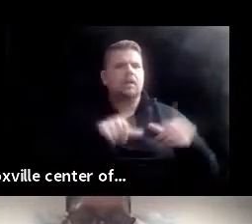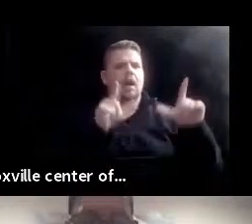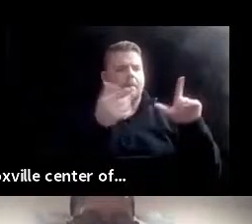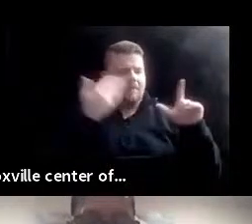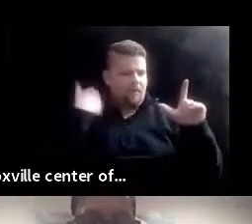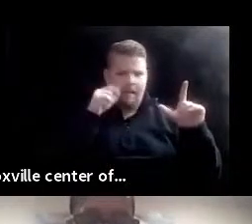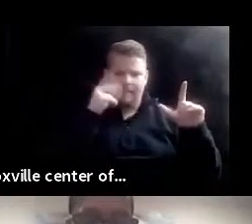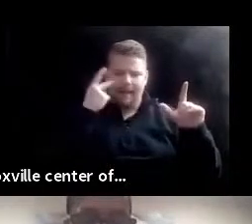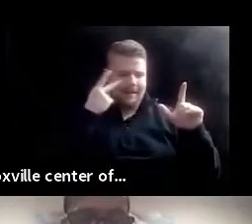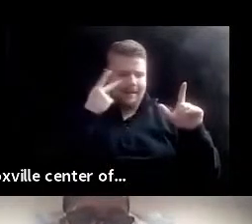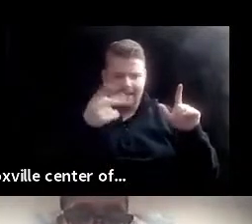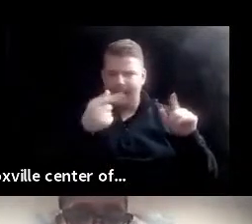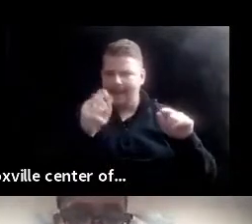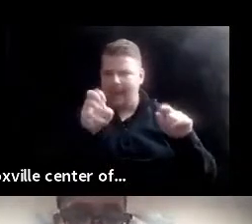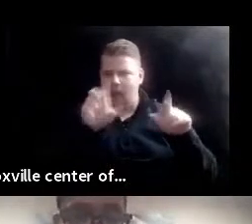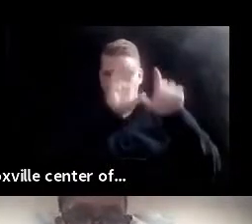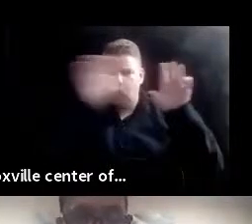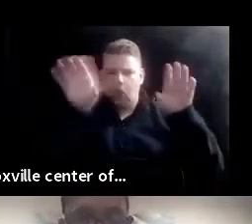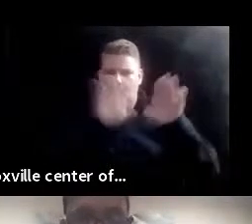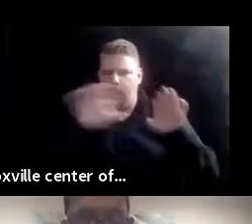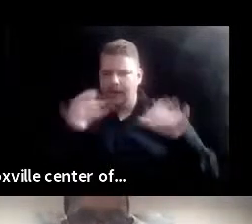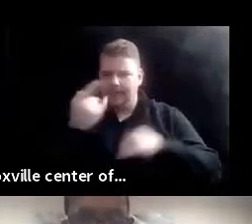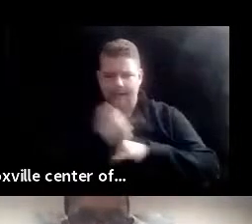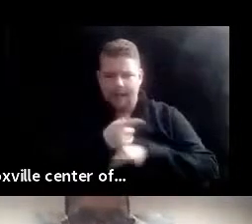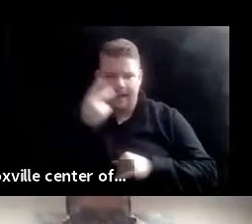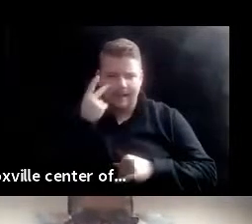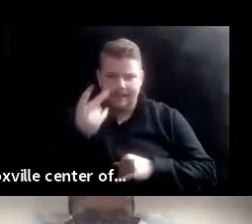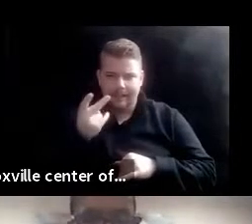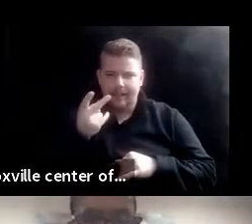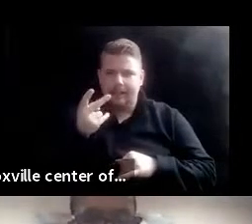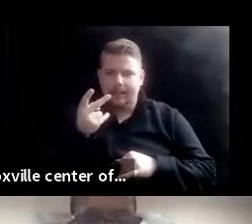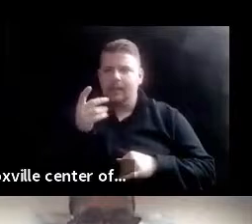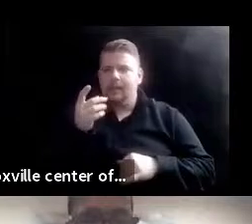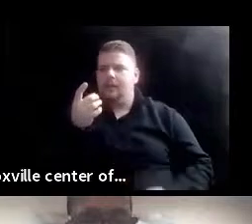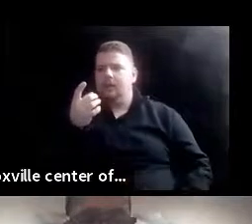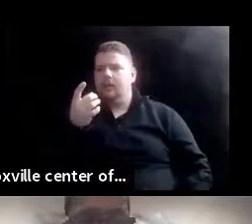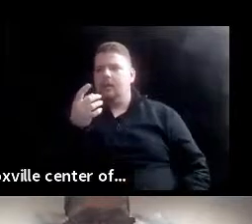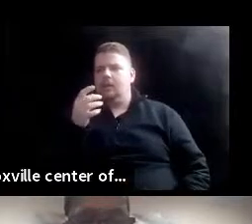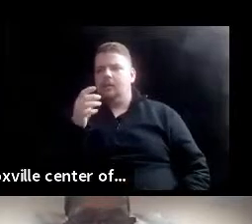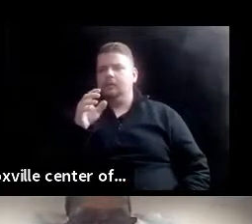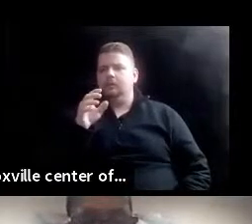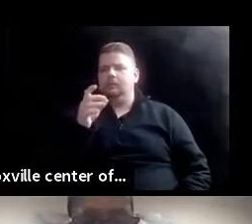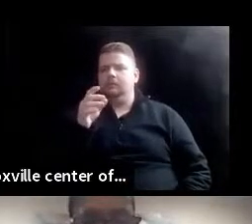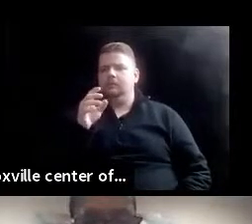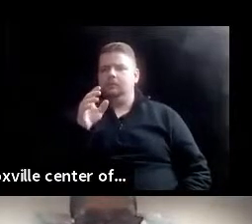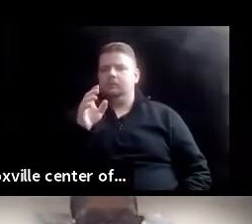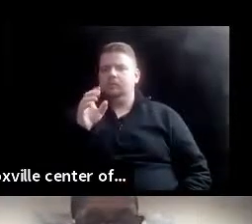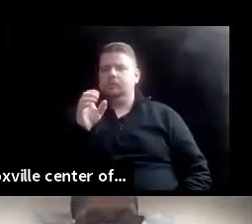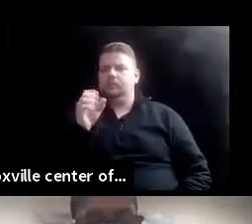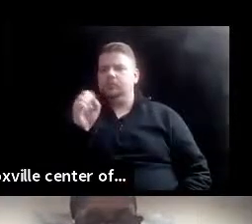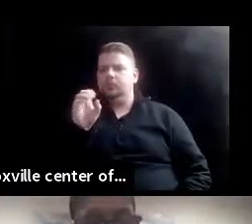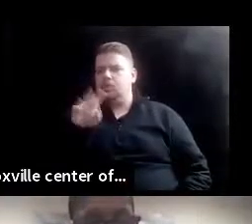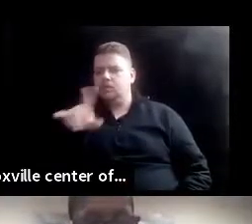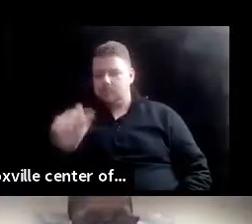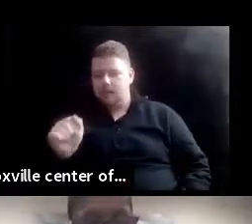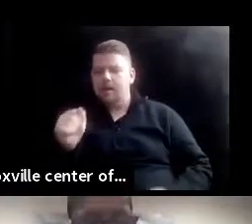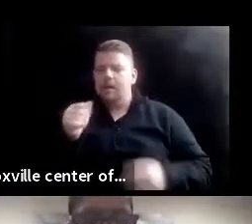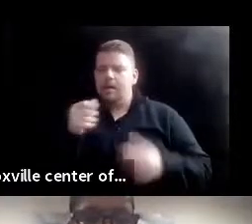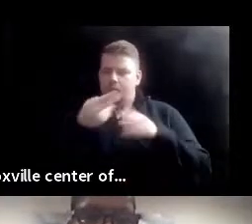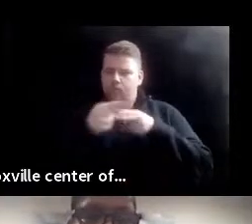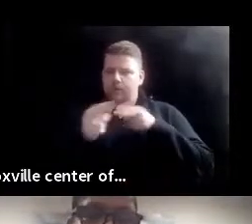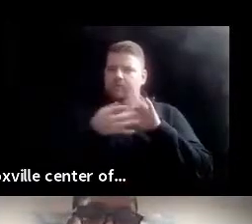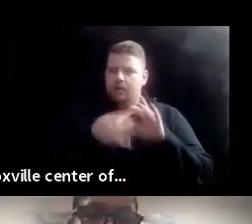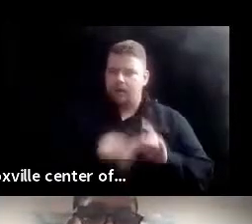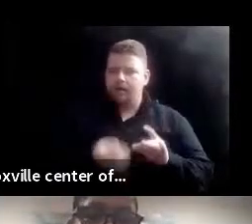my gallery here today. So I can maybe just briefly comment, just because Okay. I was on a call with someone